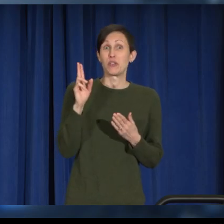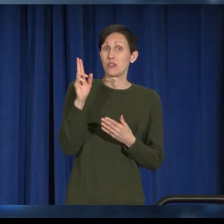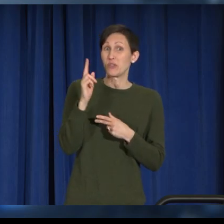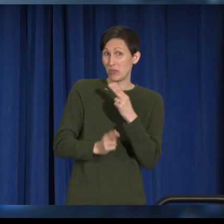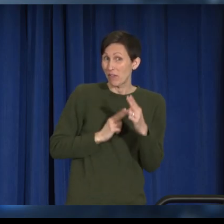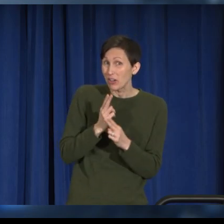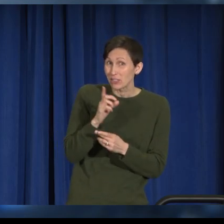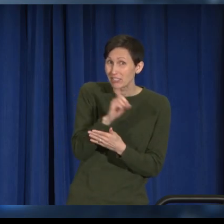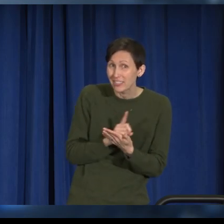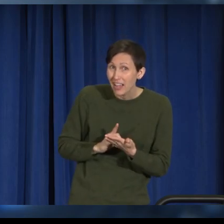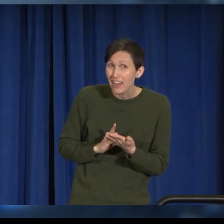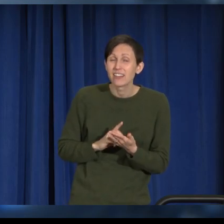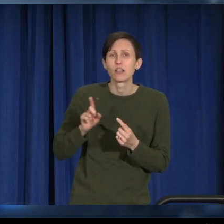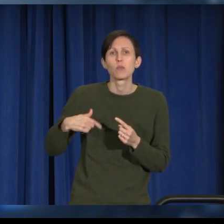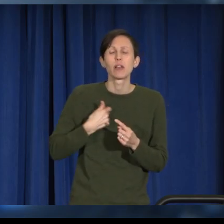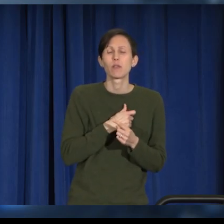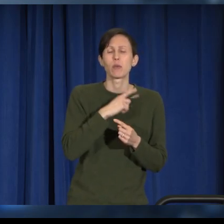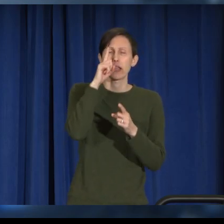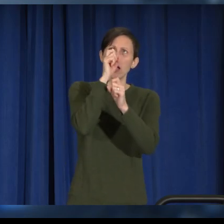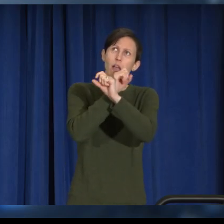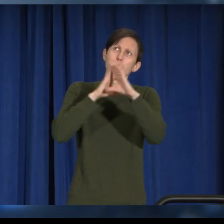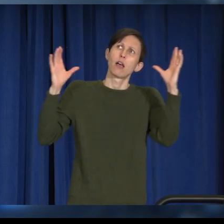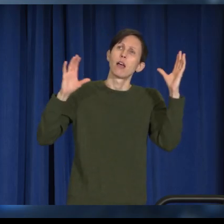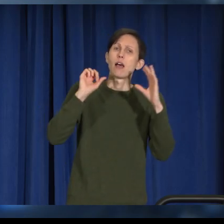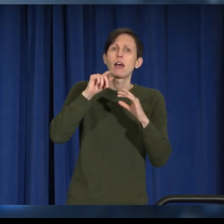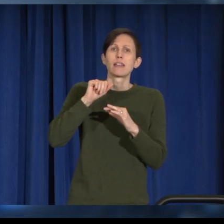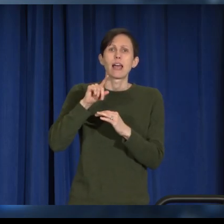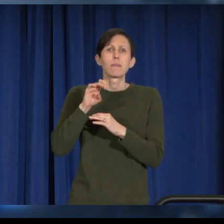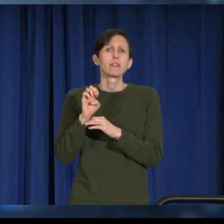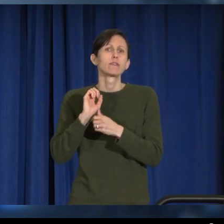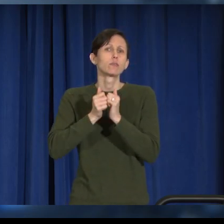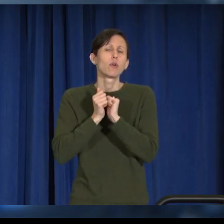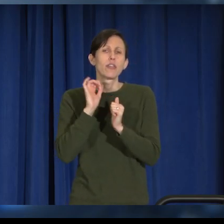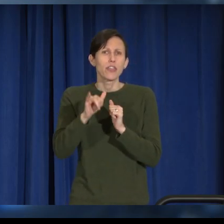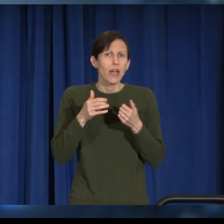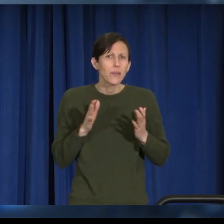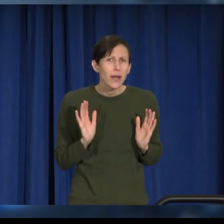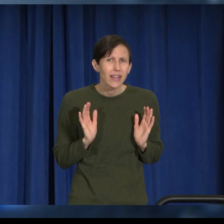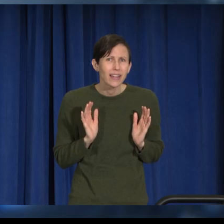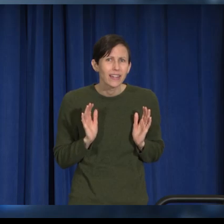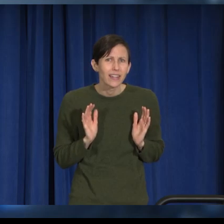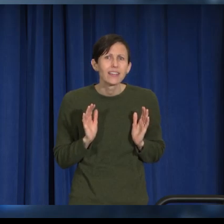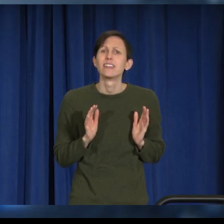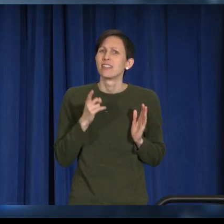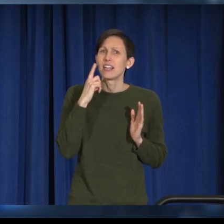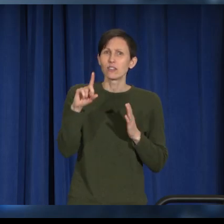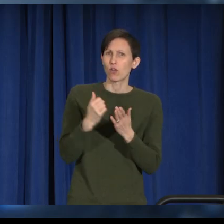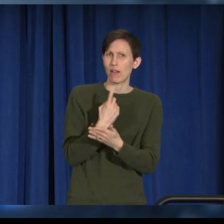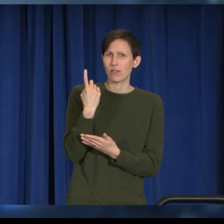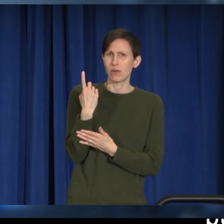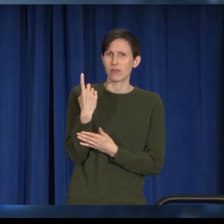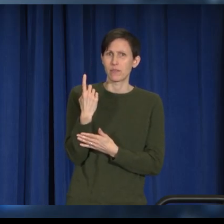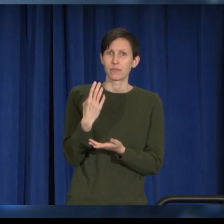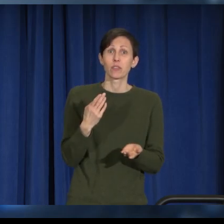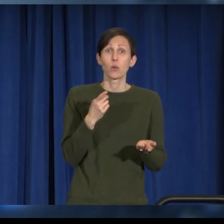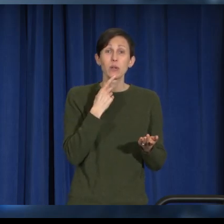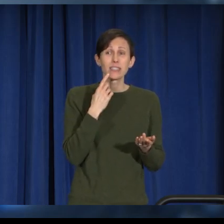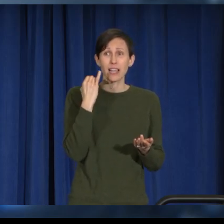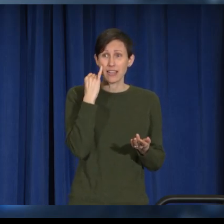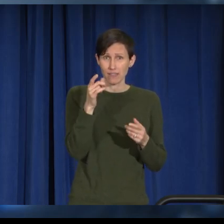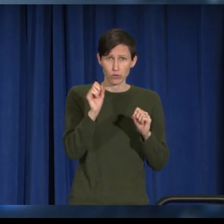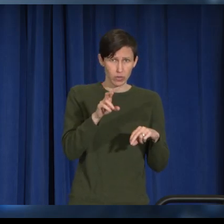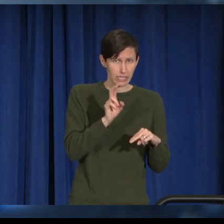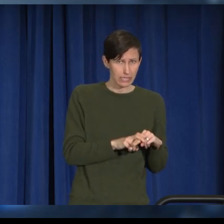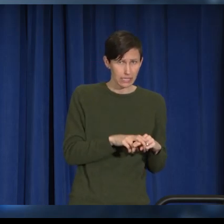think about adaptive sport in that way, it's for everyone. We have a very simple saying that we use as well, is if you can sit, you can